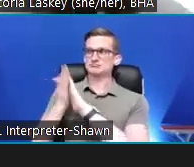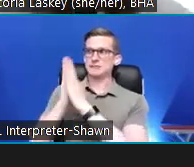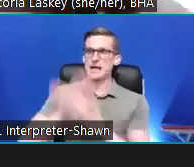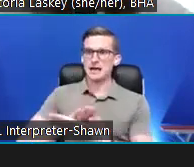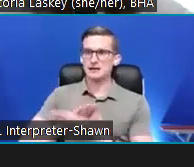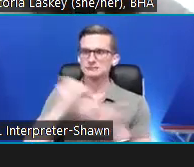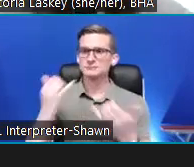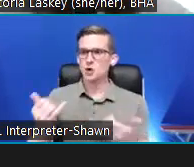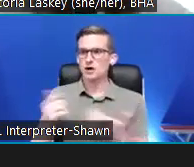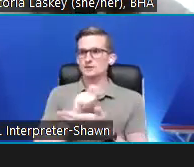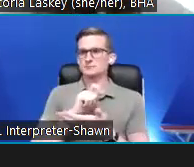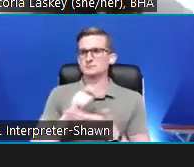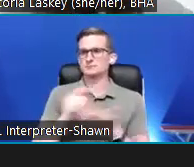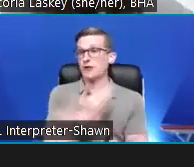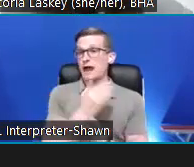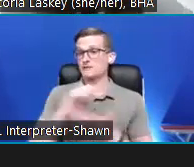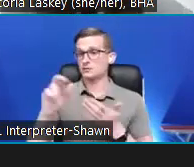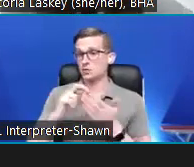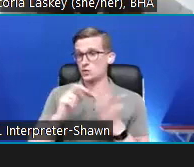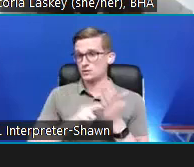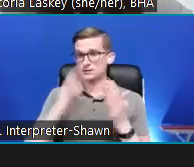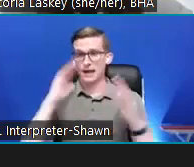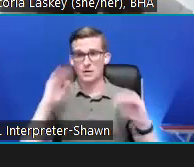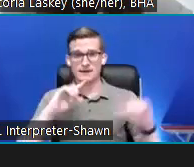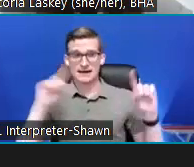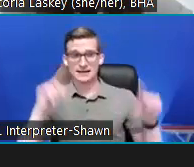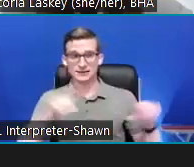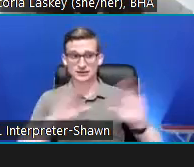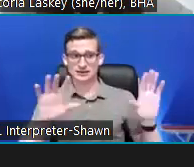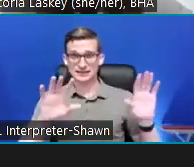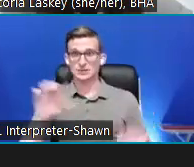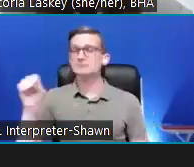Elizabeth. Yes, it sure does. Thank you. Excellent. Thank you.